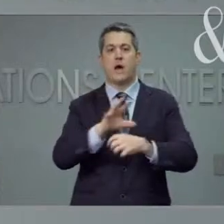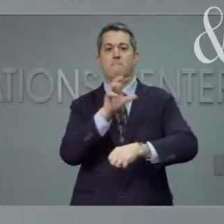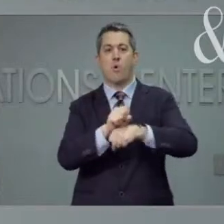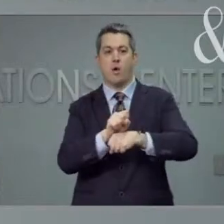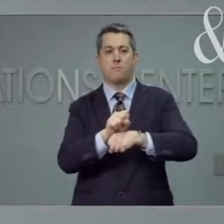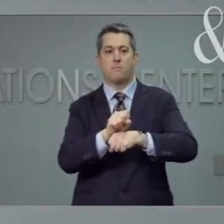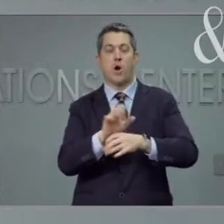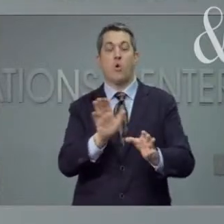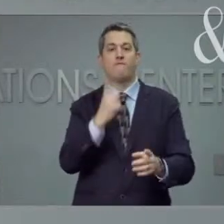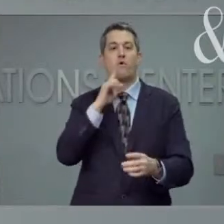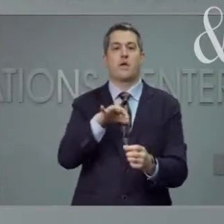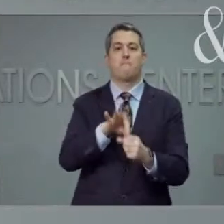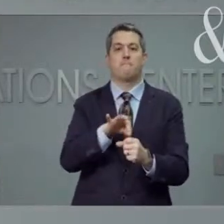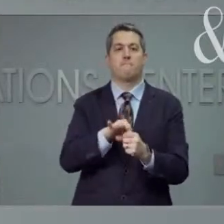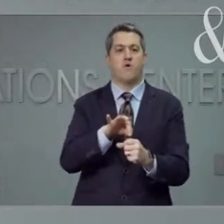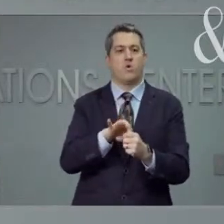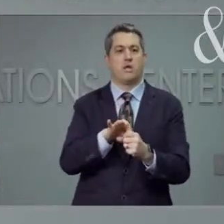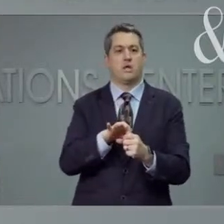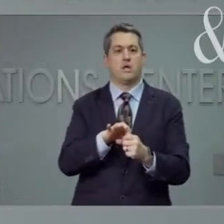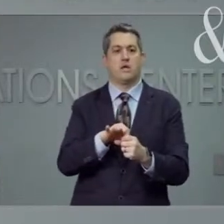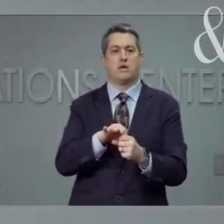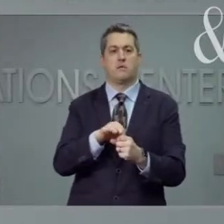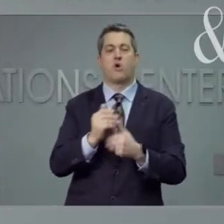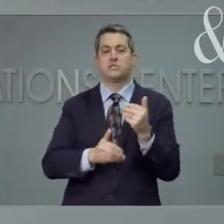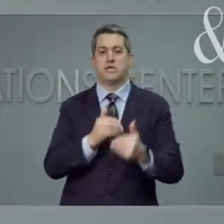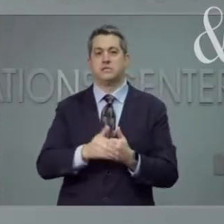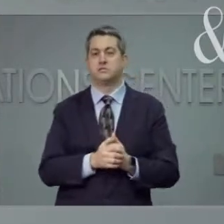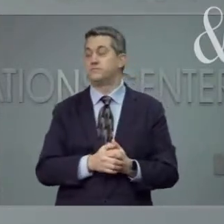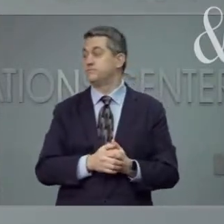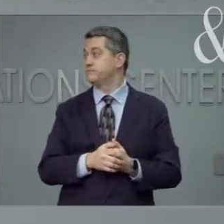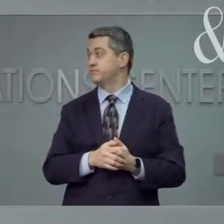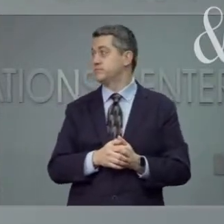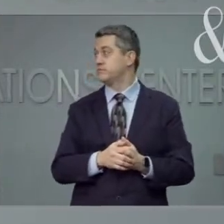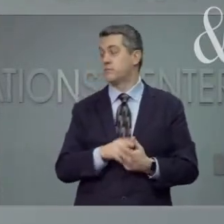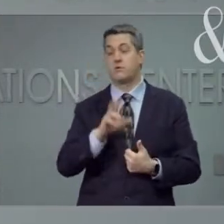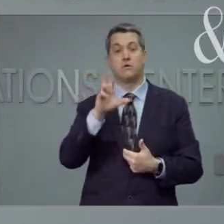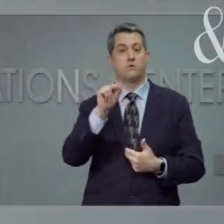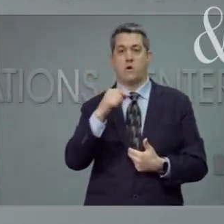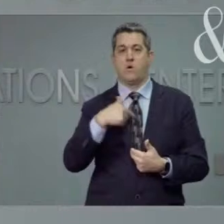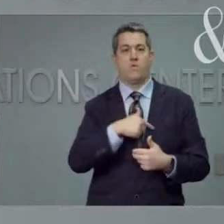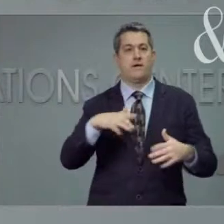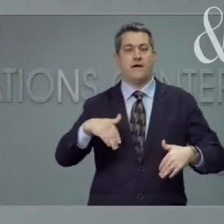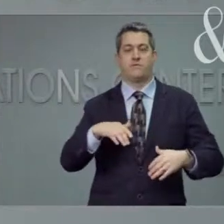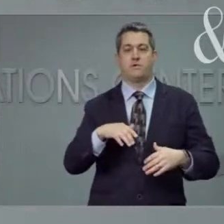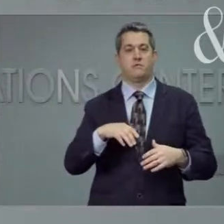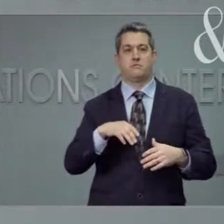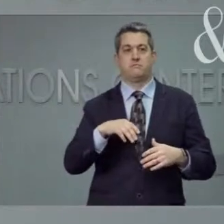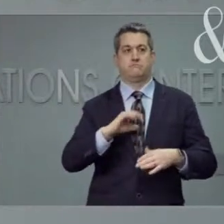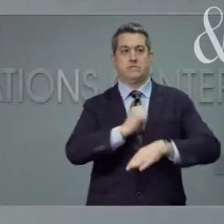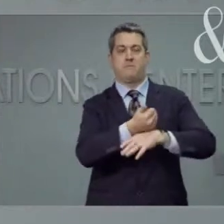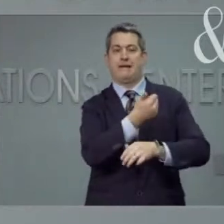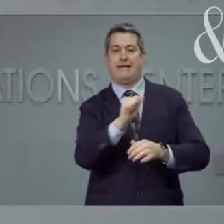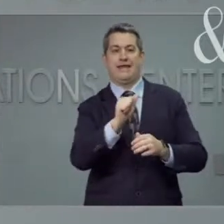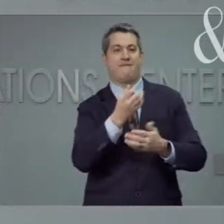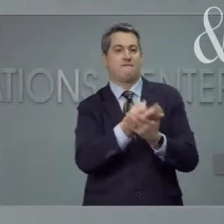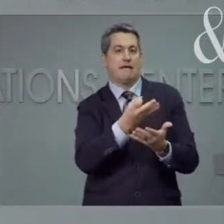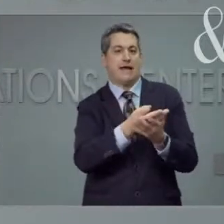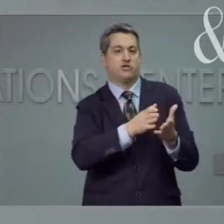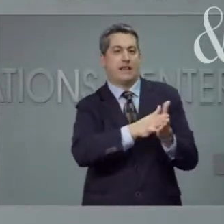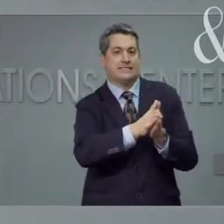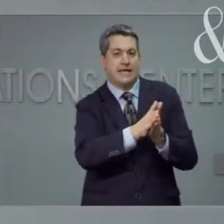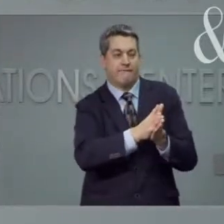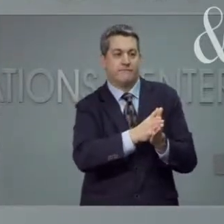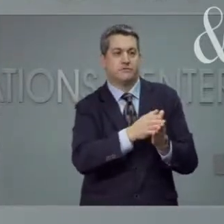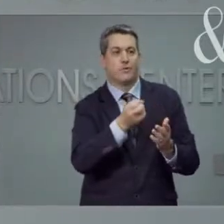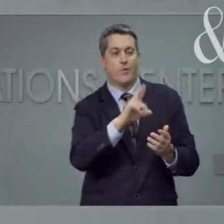y'all are considering? Thanks. We have not put in place any kind of financial incentives or